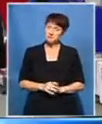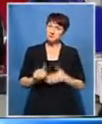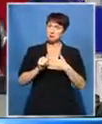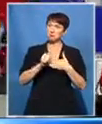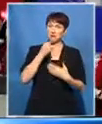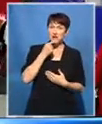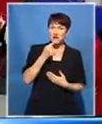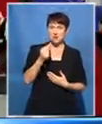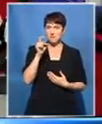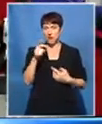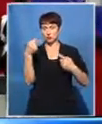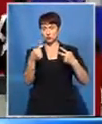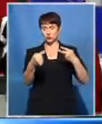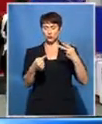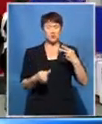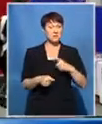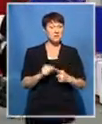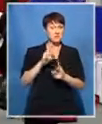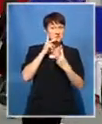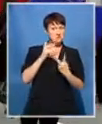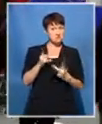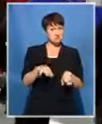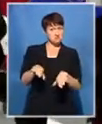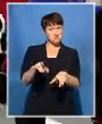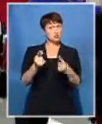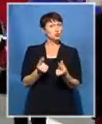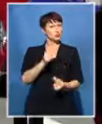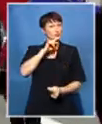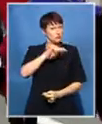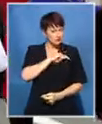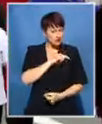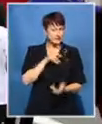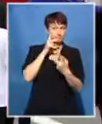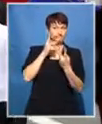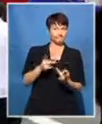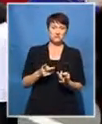converts into real action. There is consensus, though, that this summit could be a turning